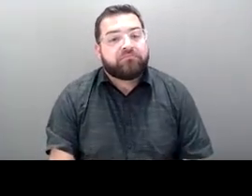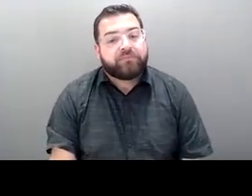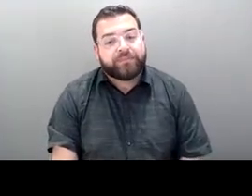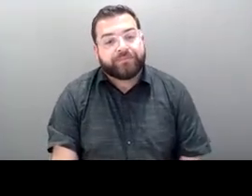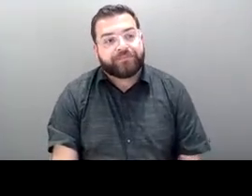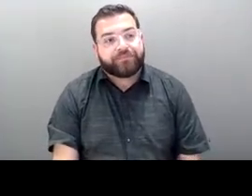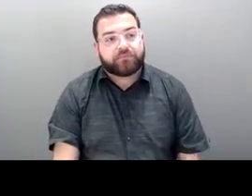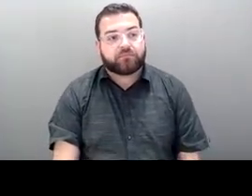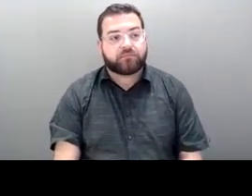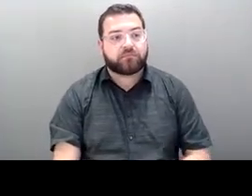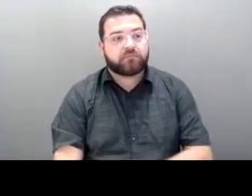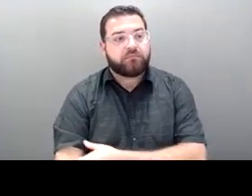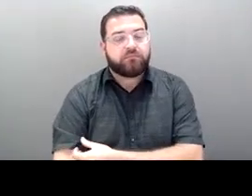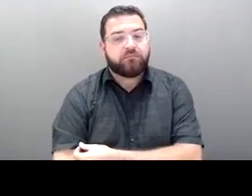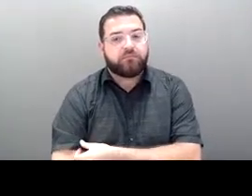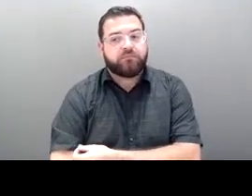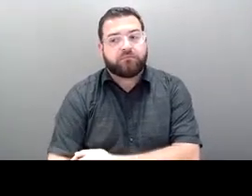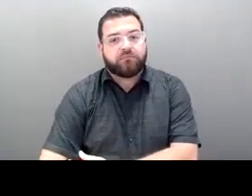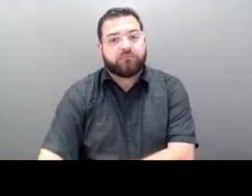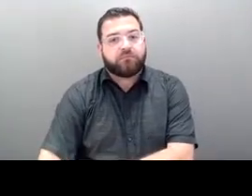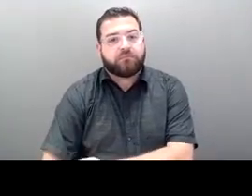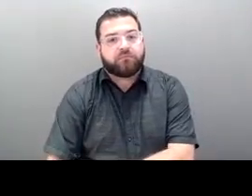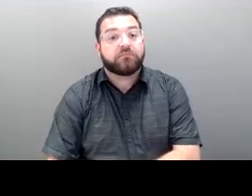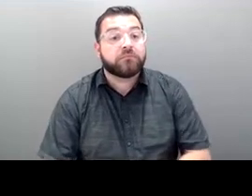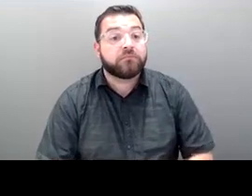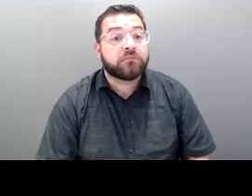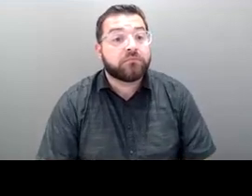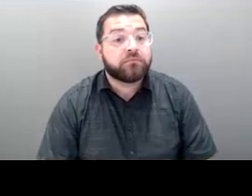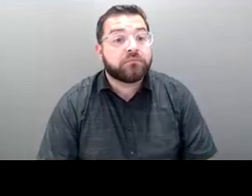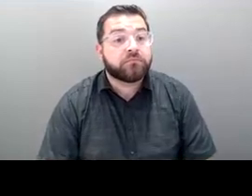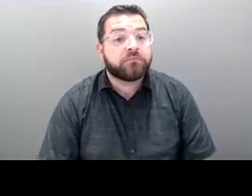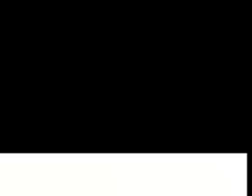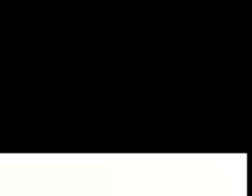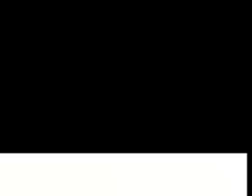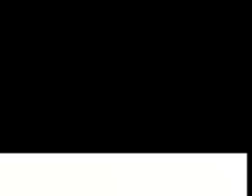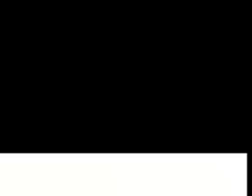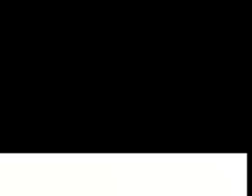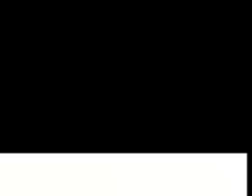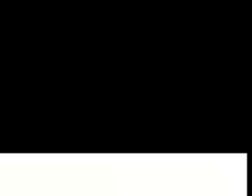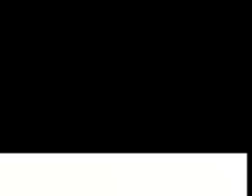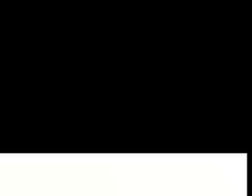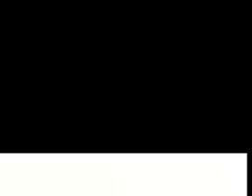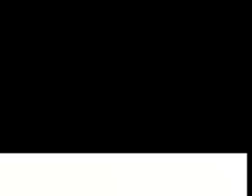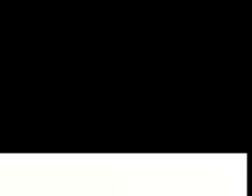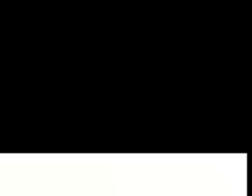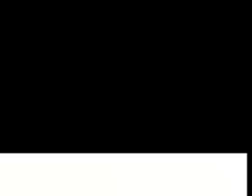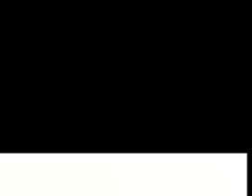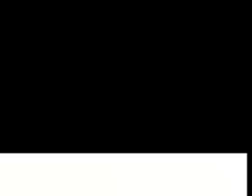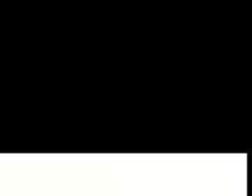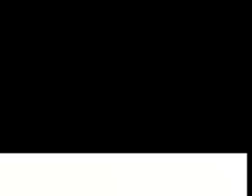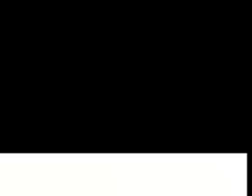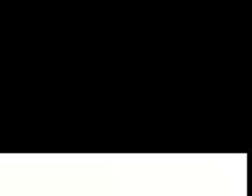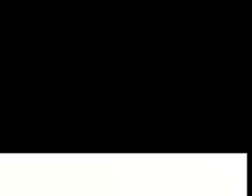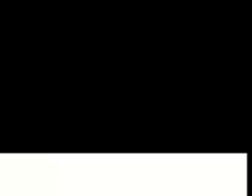So I do want to show you, I think, one thing before I get back to these slides that is a whole